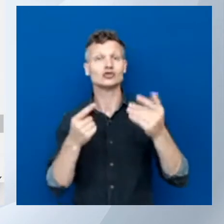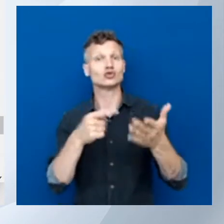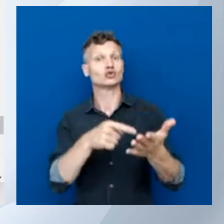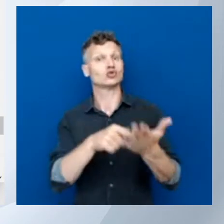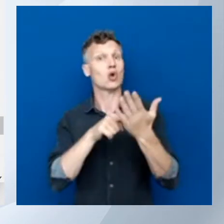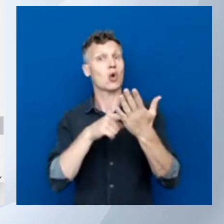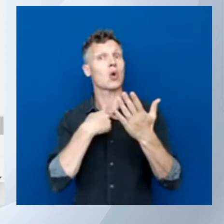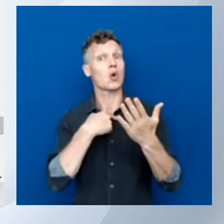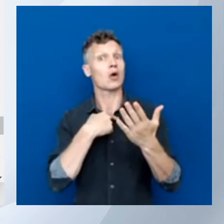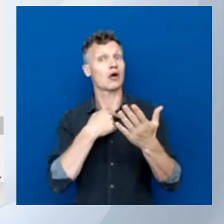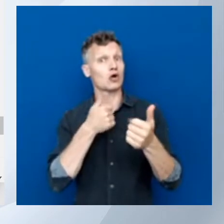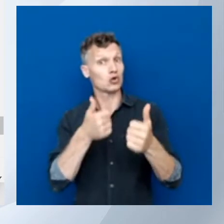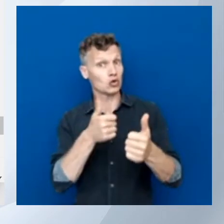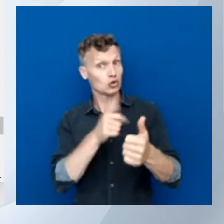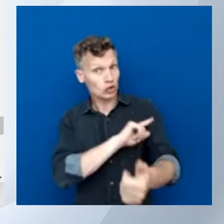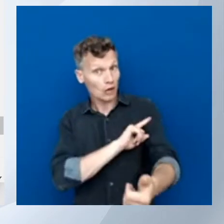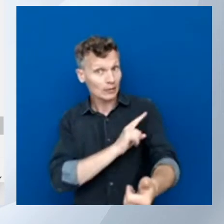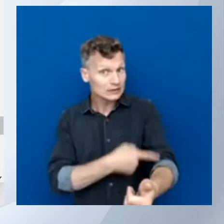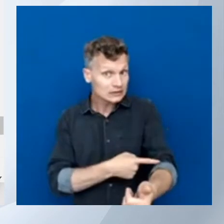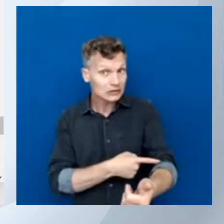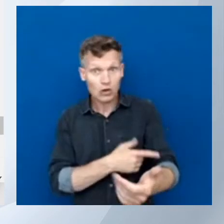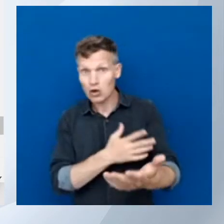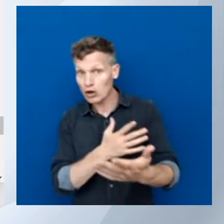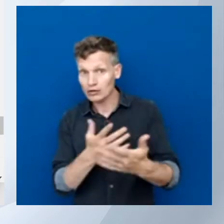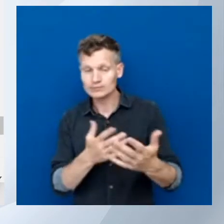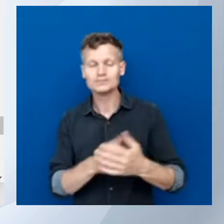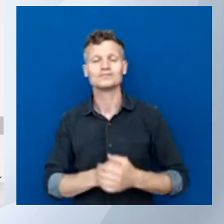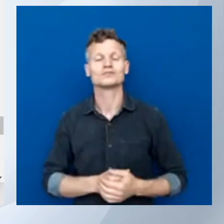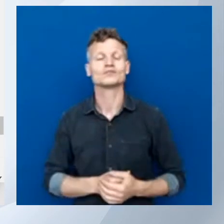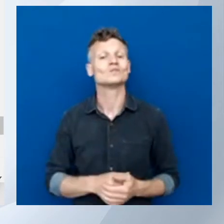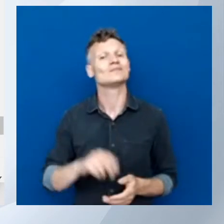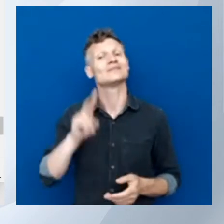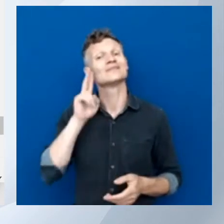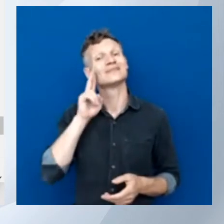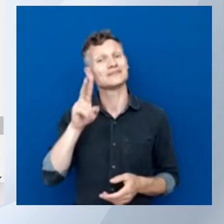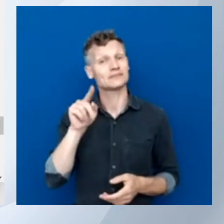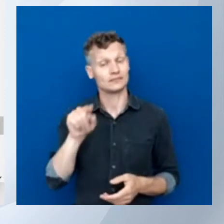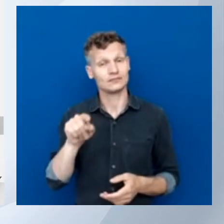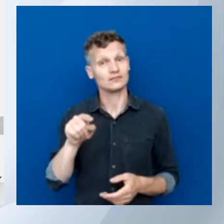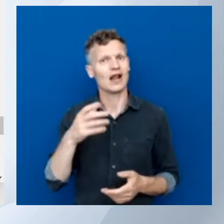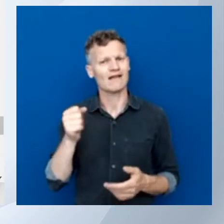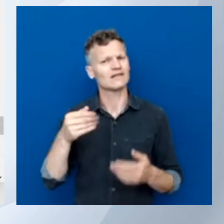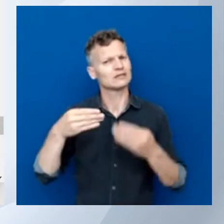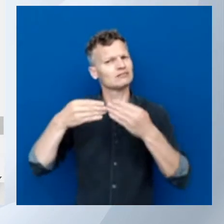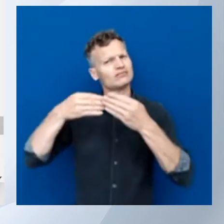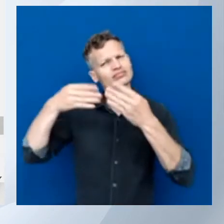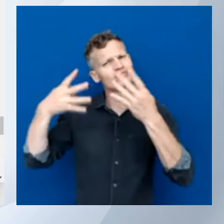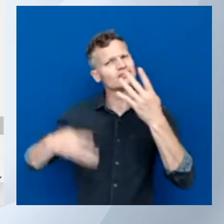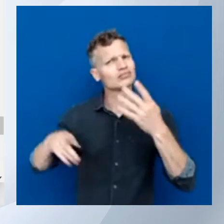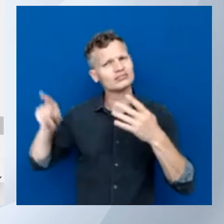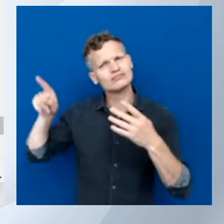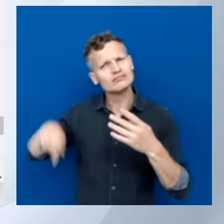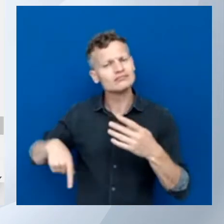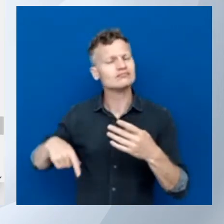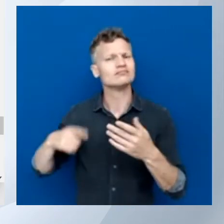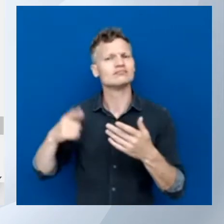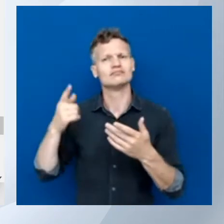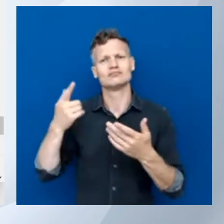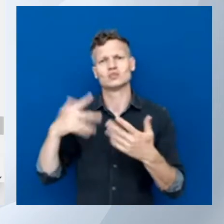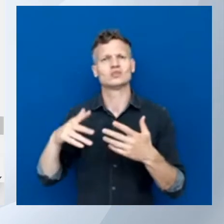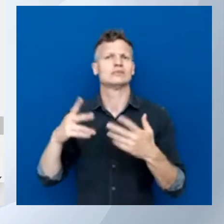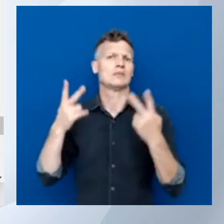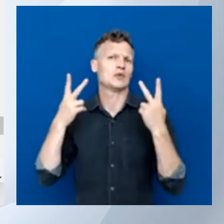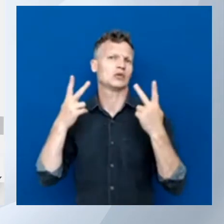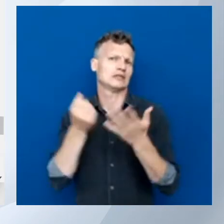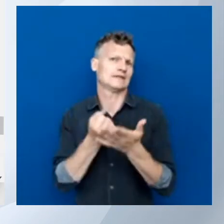And you can see there are all kind of important information for each layer, basically.